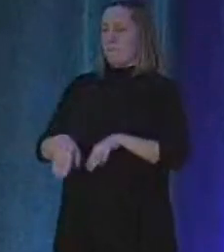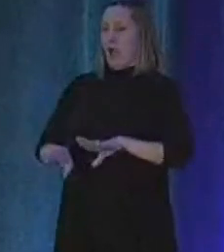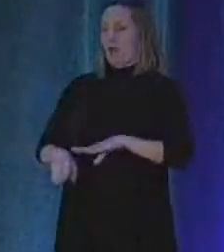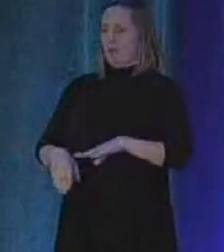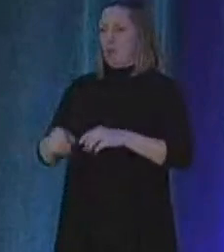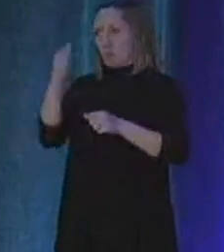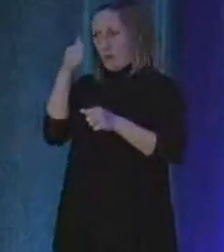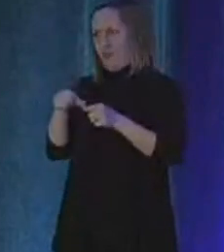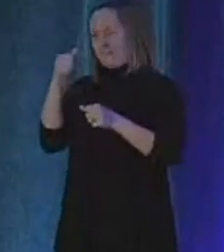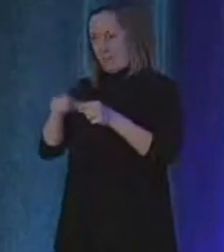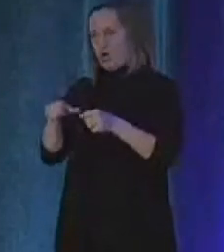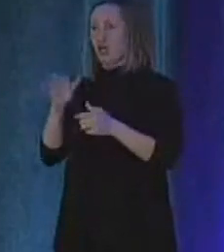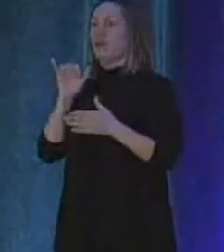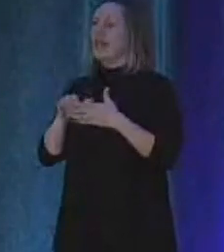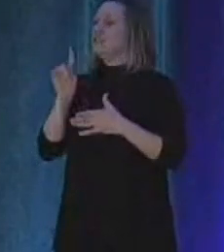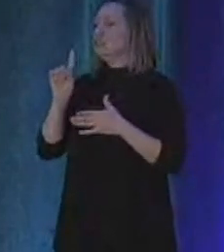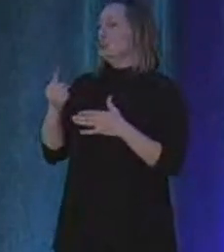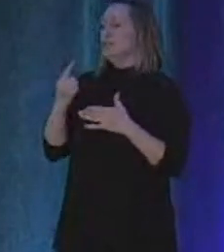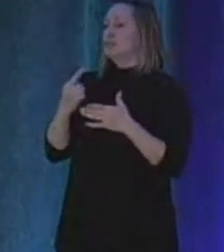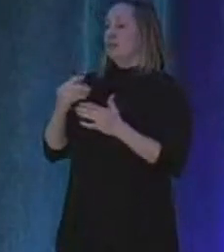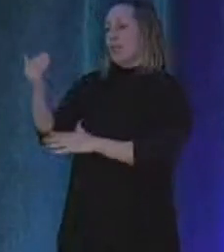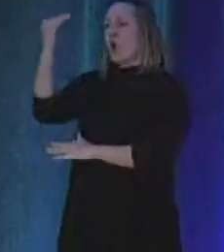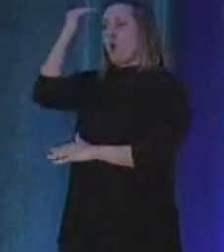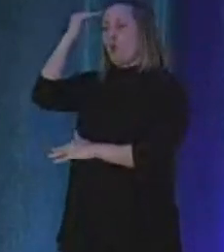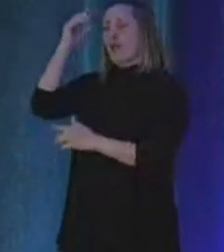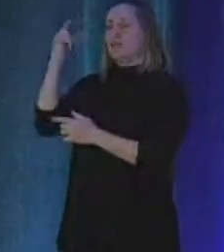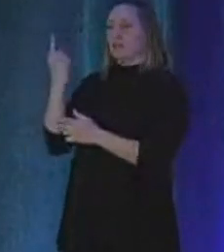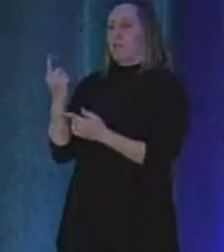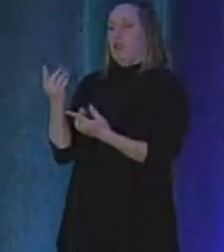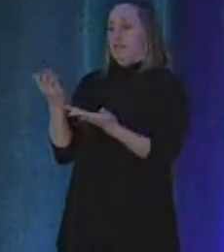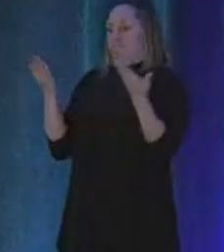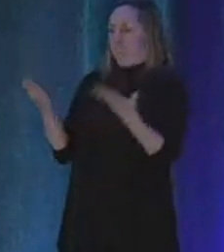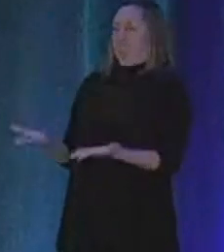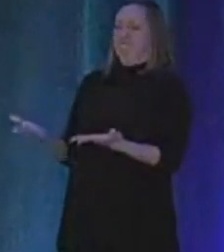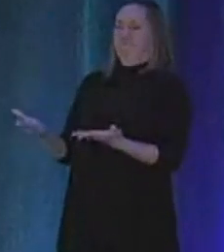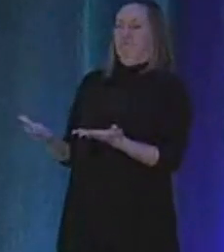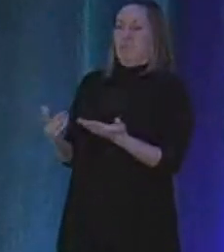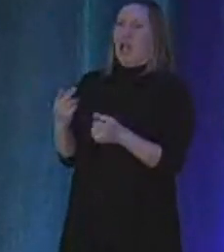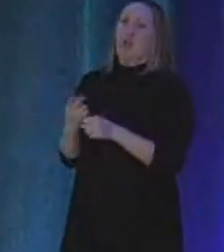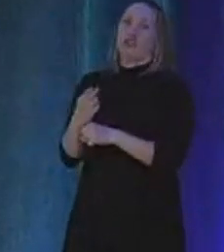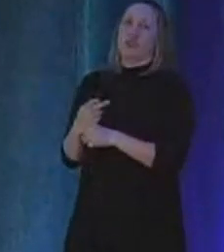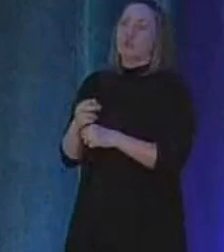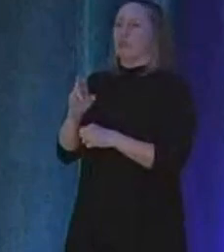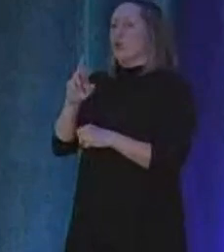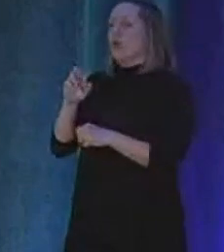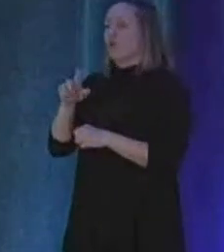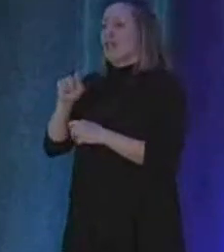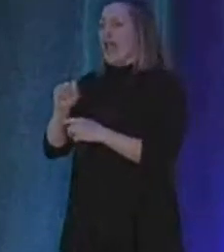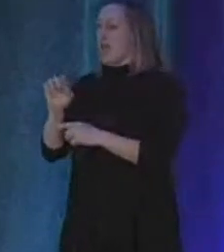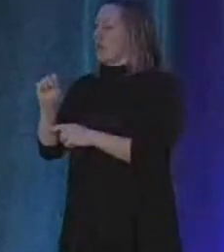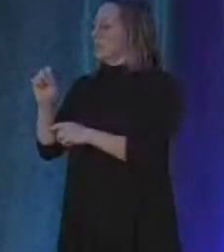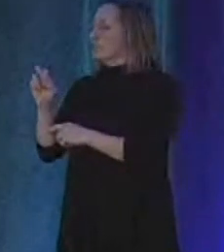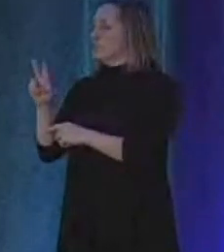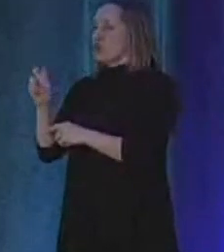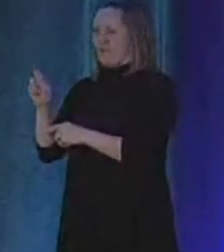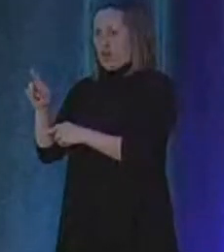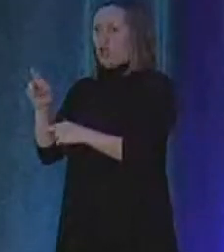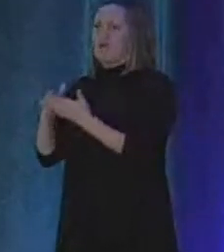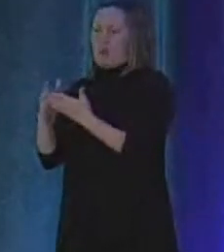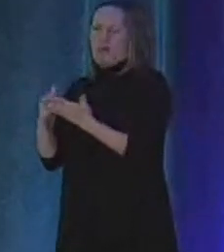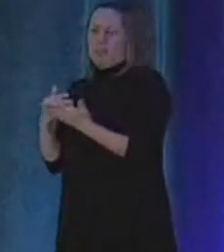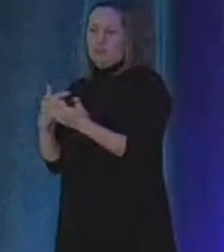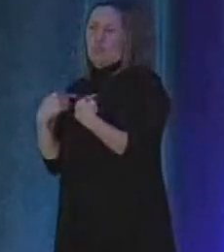remembering. Basically, this is just being aware that something exists. I'll use React Server components. We've all been kind of talking about that lately.